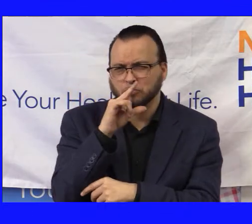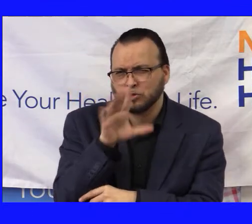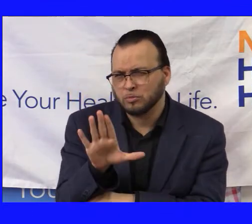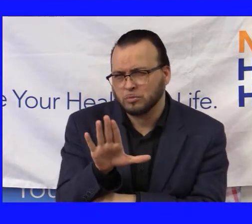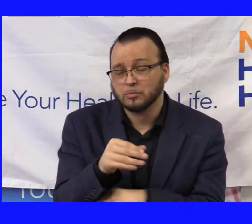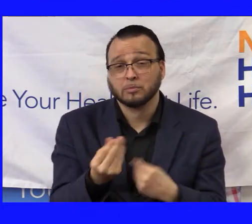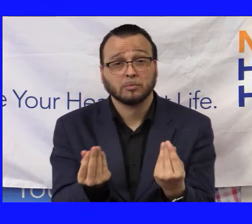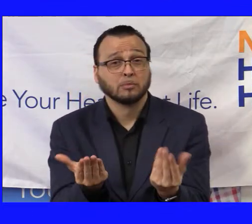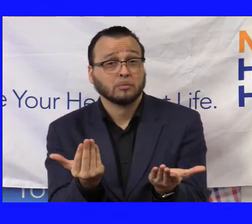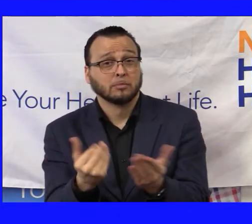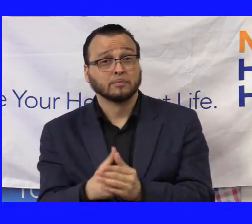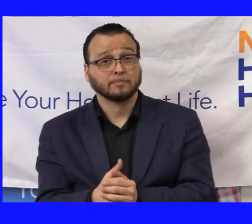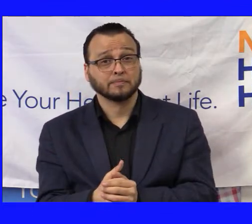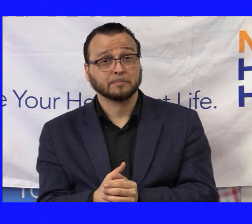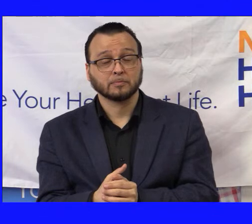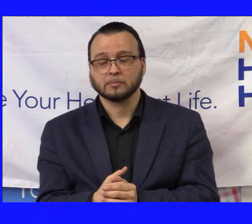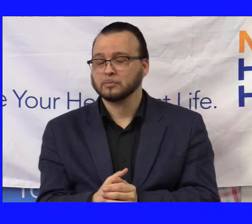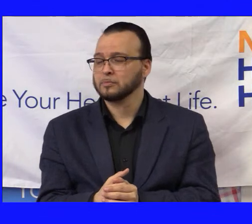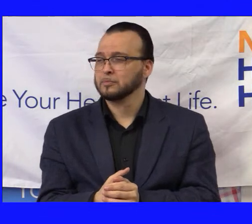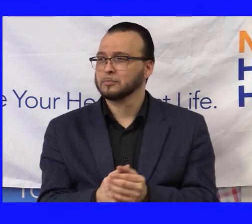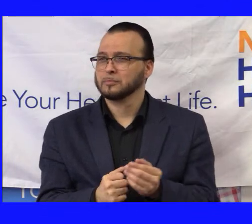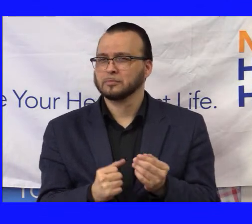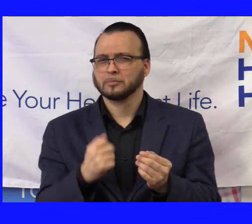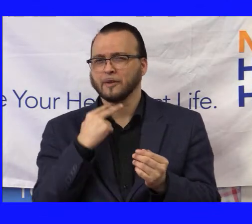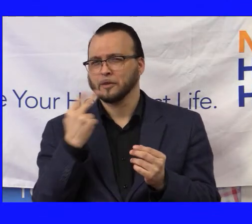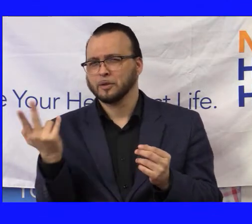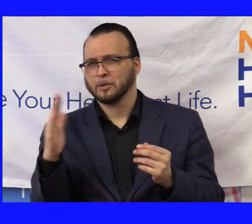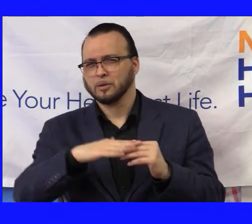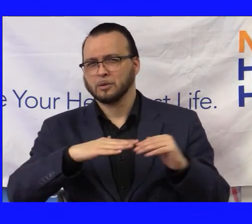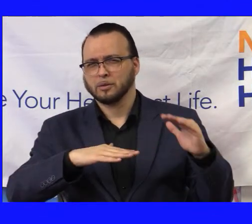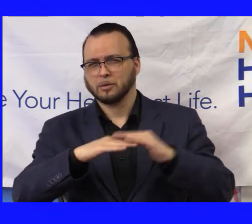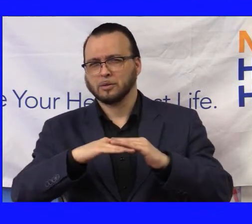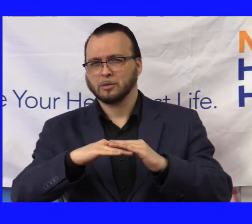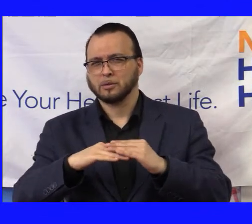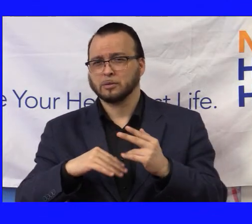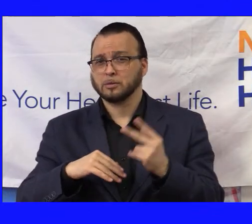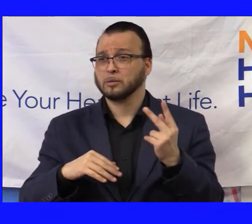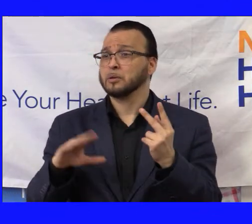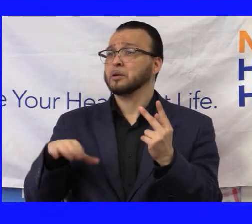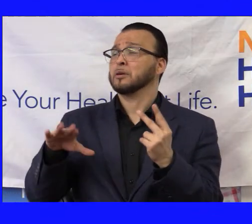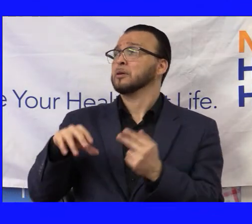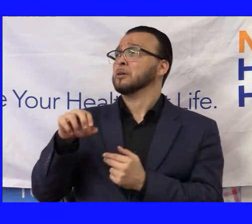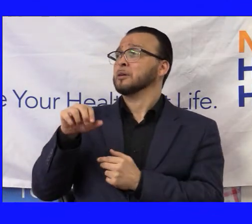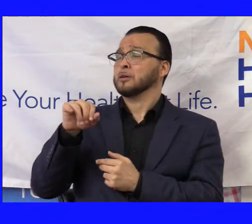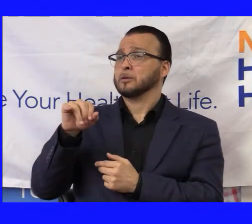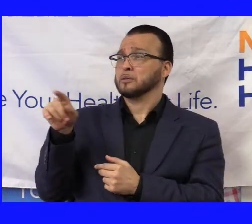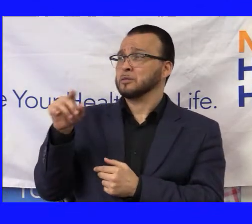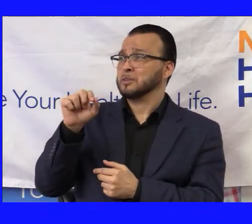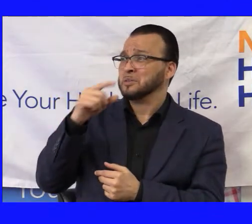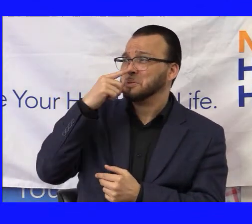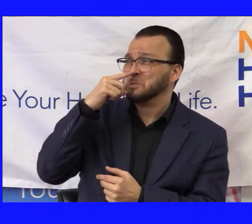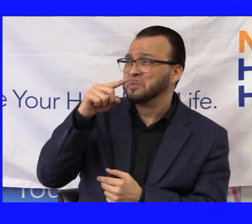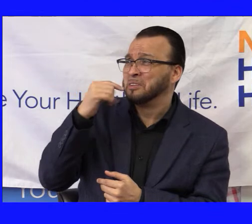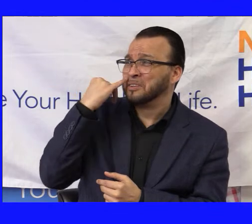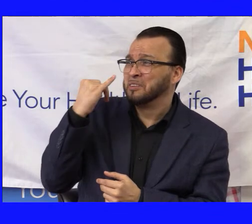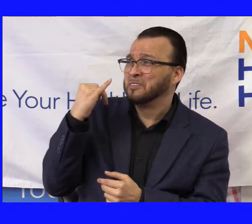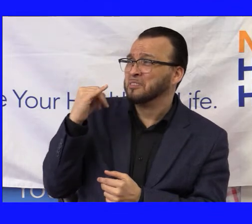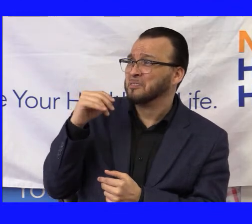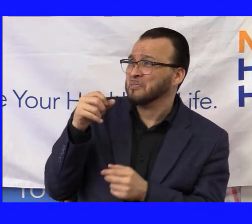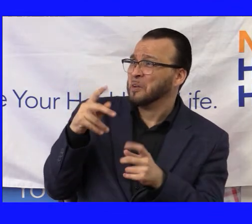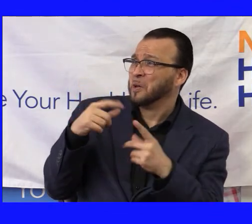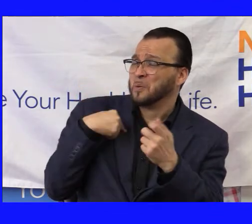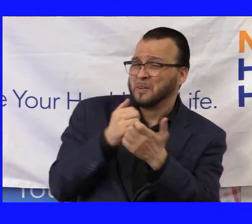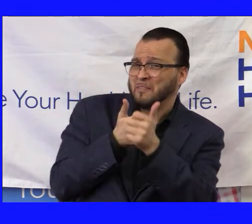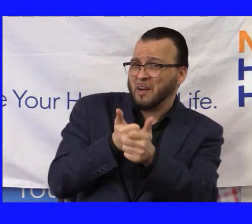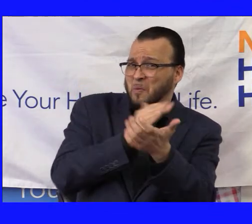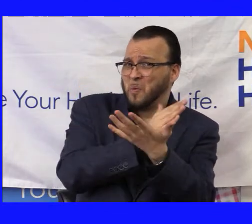Thank you. Yes. Thank you, Matilde. Sally, if it's okay, I would like to go in order so that everybody has a chance. Is that okay, Sure.